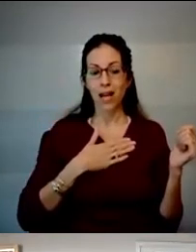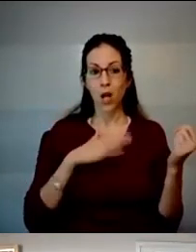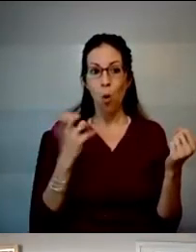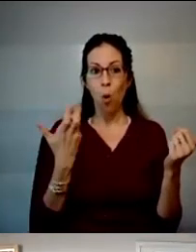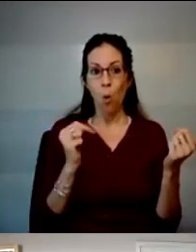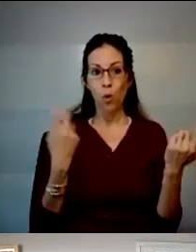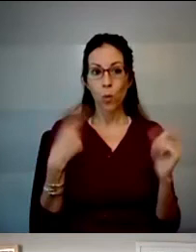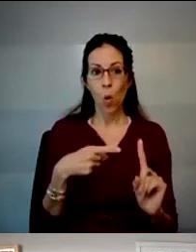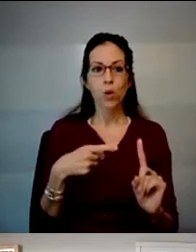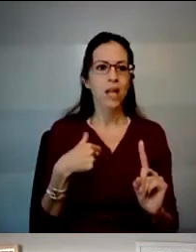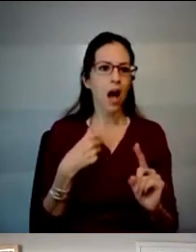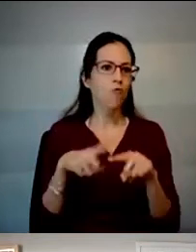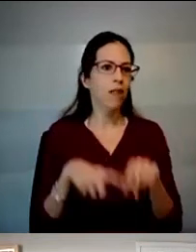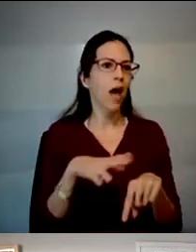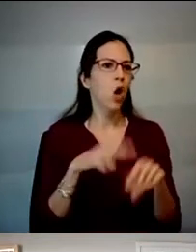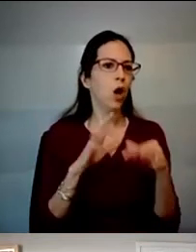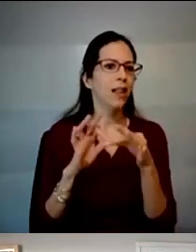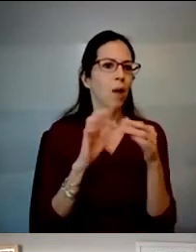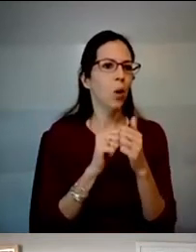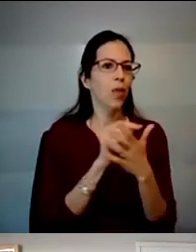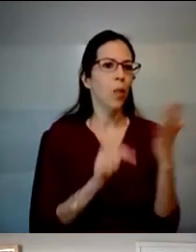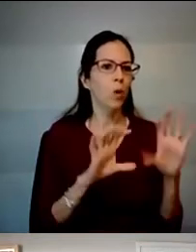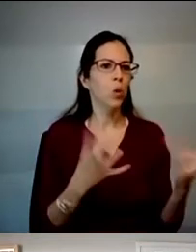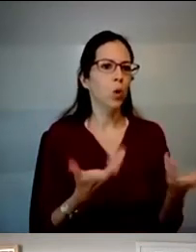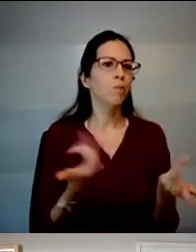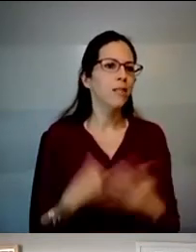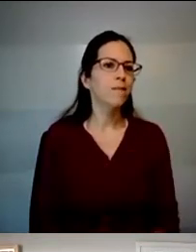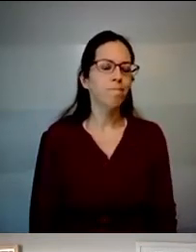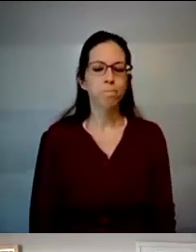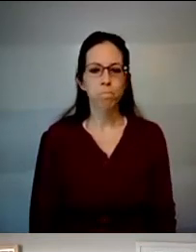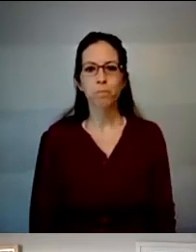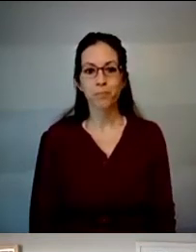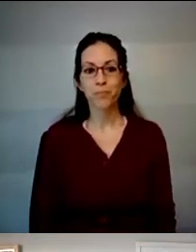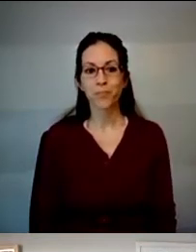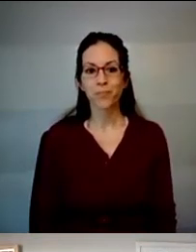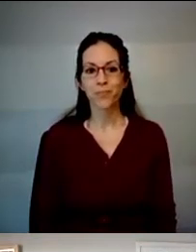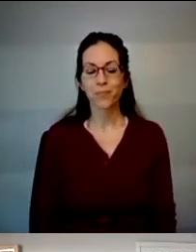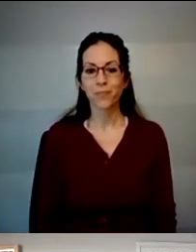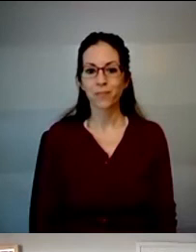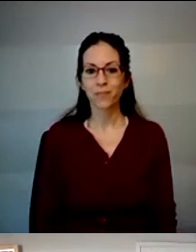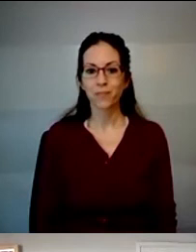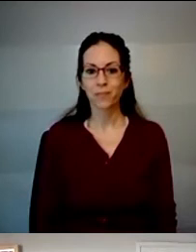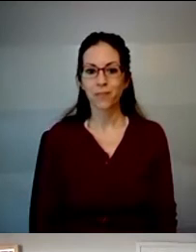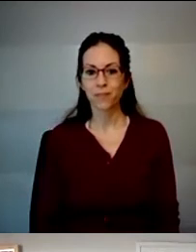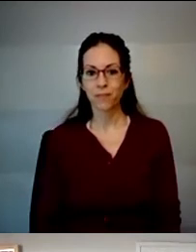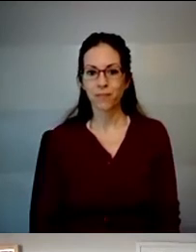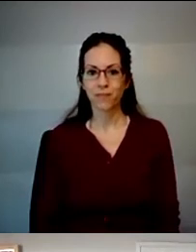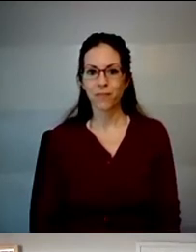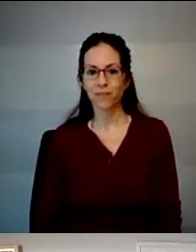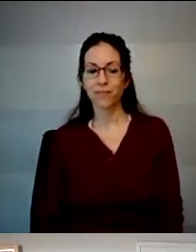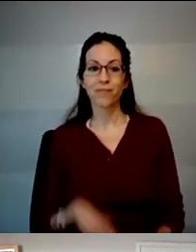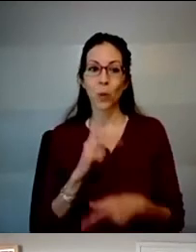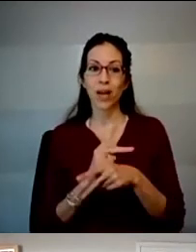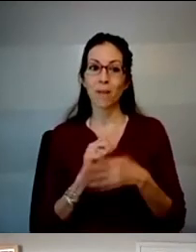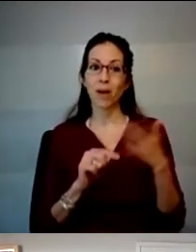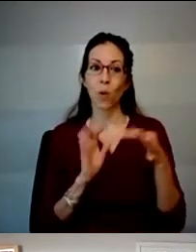collaborating with those groups to help deliver for my sponsors. Okay, great. So keeping those relationships up are important